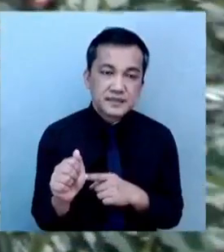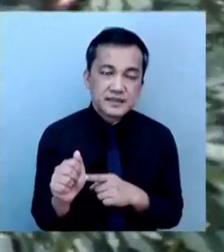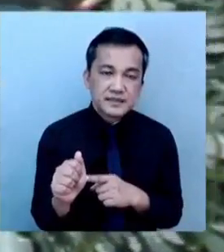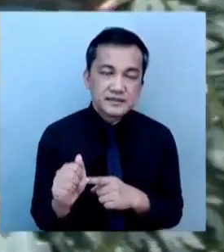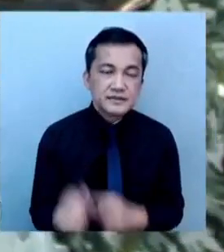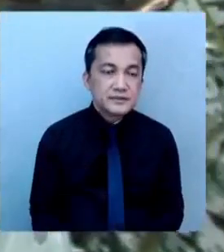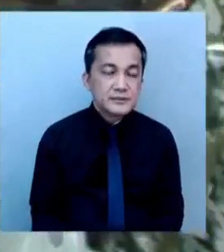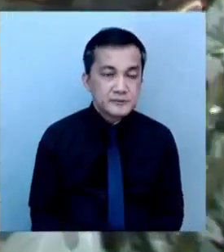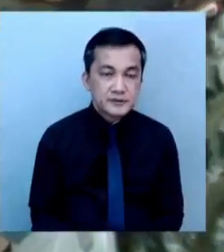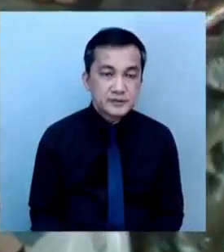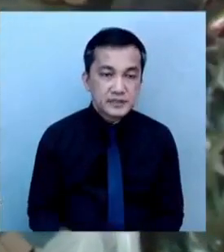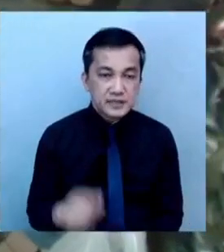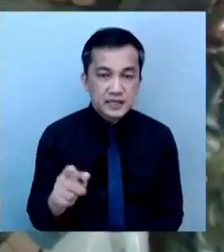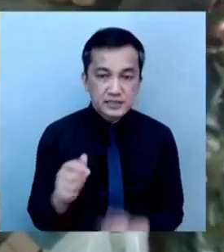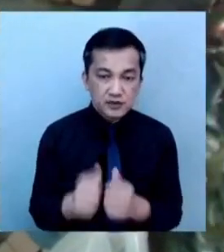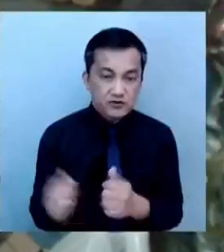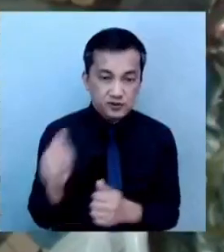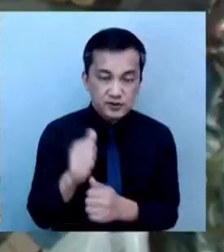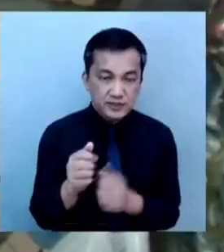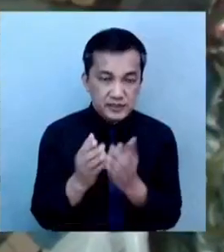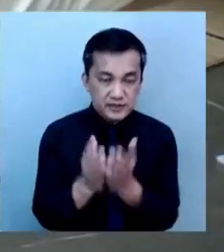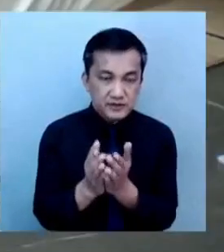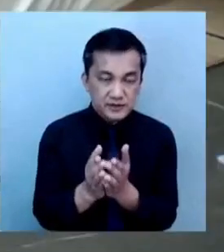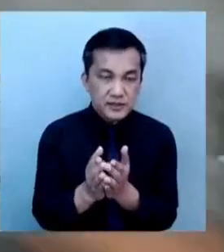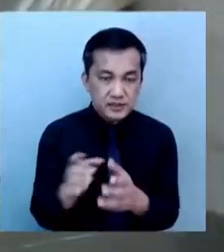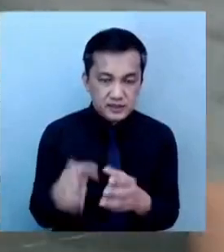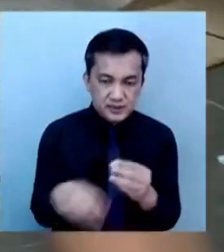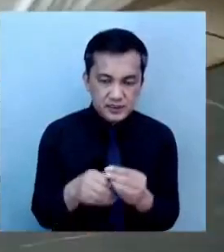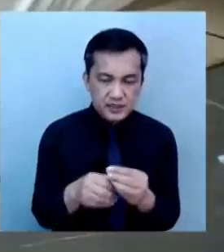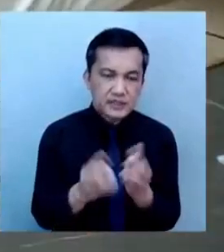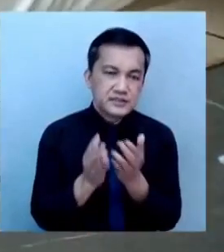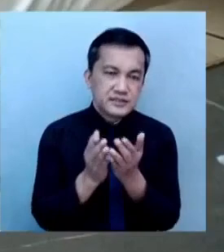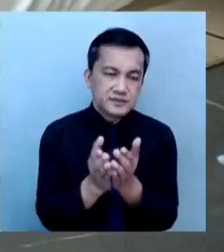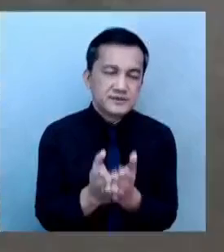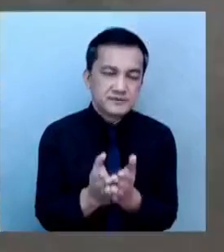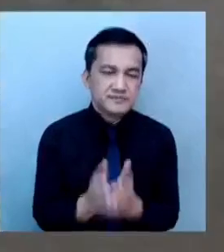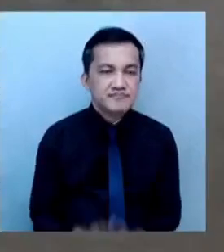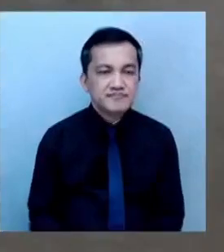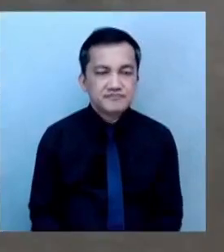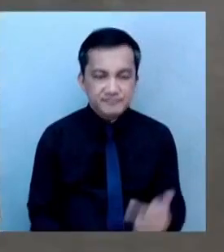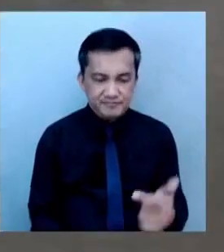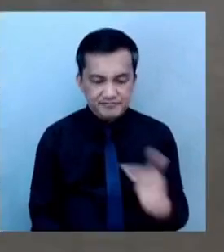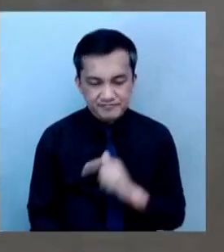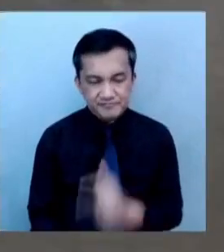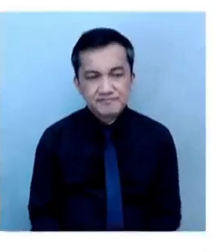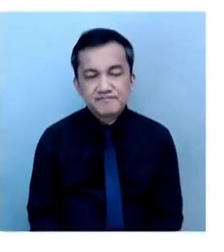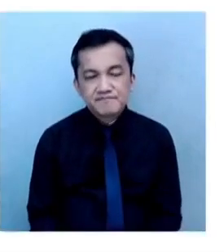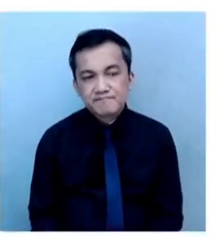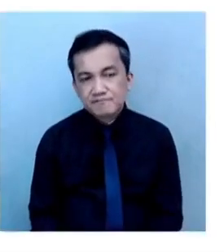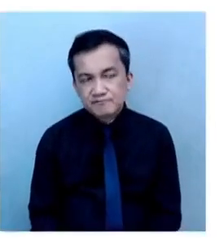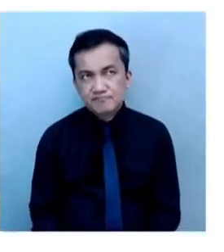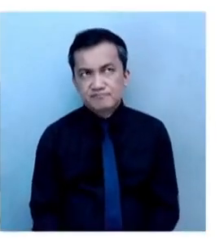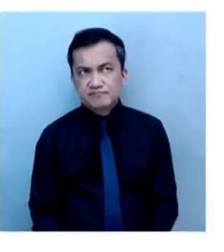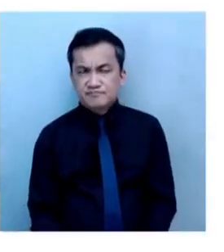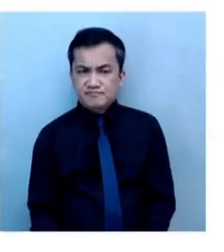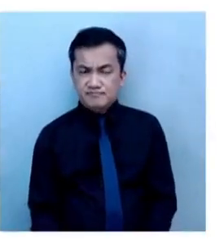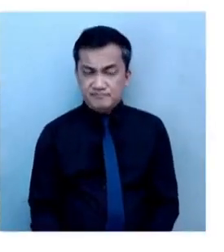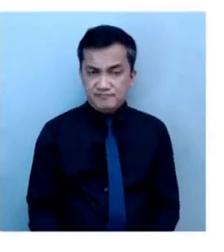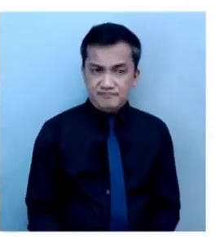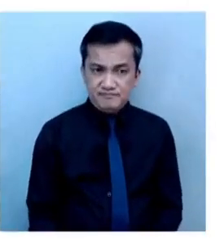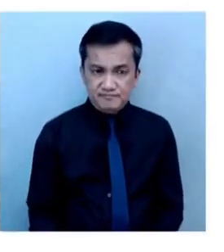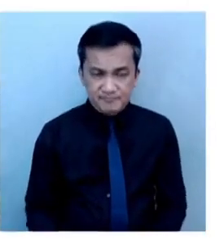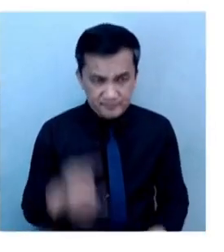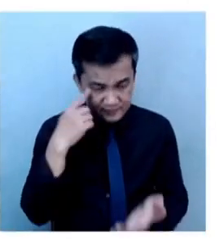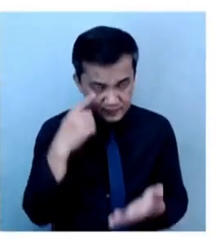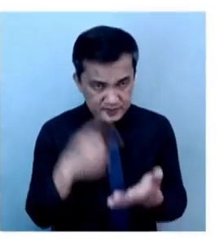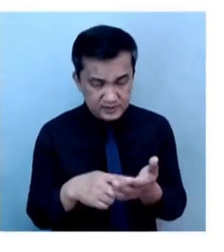Maritime Industry Authority and the shipping lines to add ships. Carmina? All right, Victoria, I just noticed in your report that most of the people there